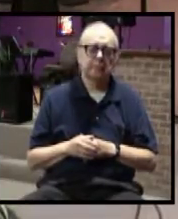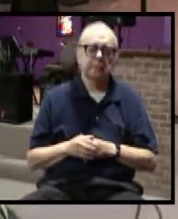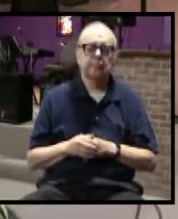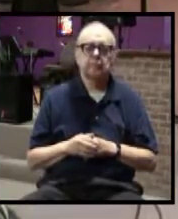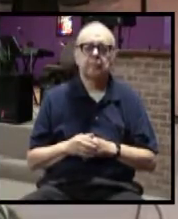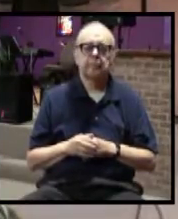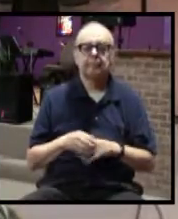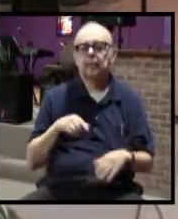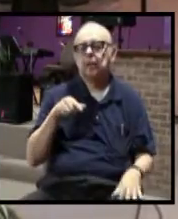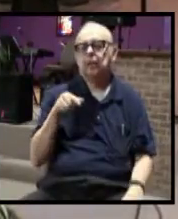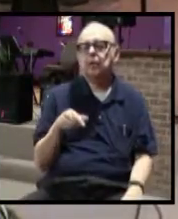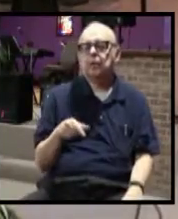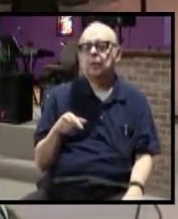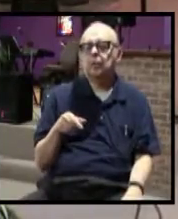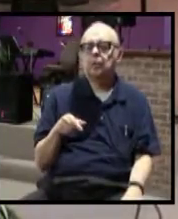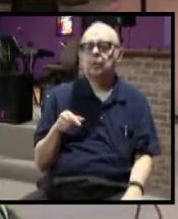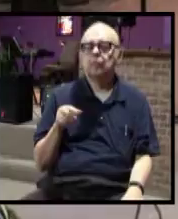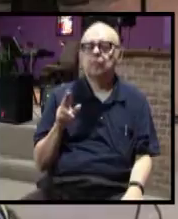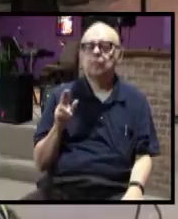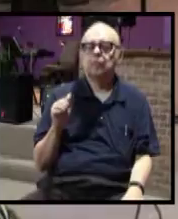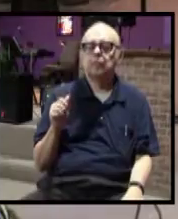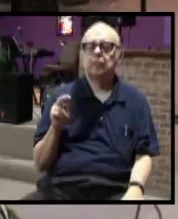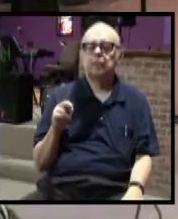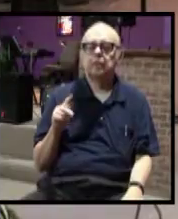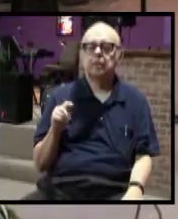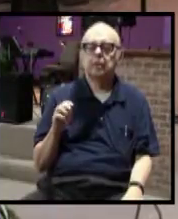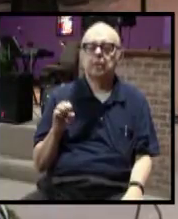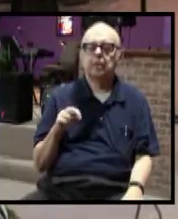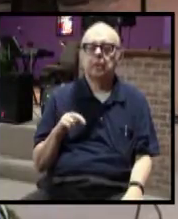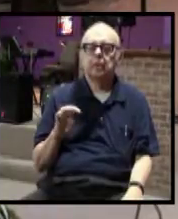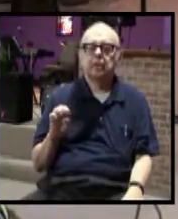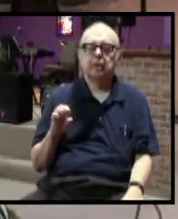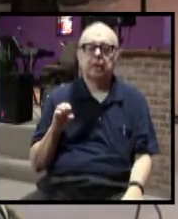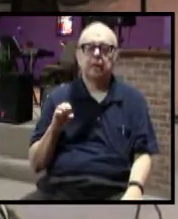quarantined from the whole rest of the population.